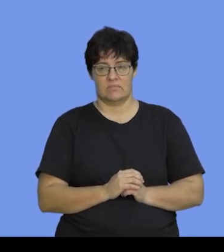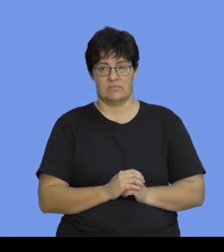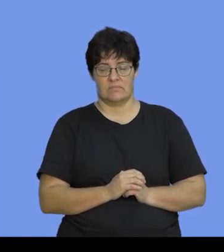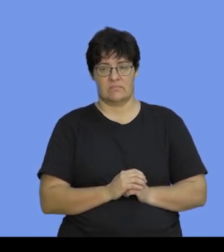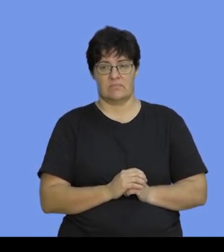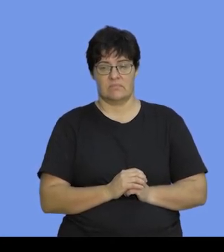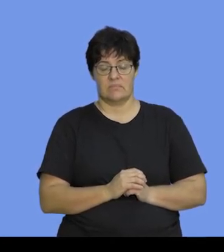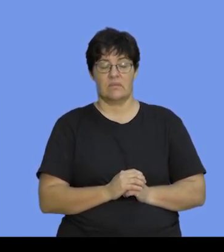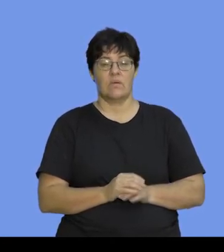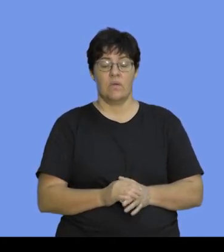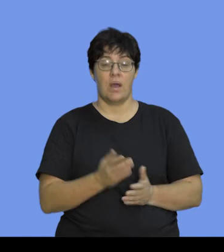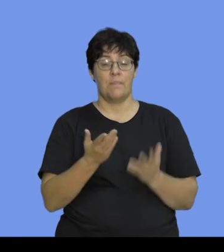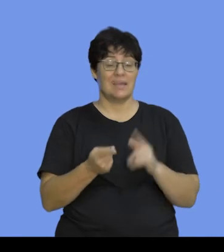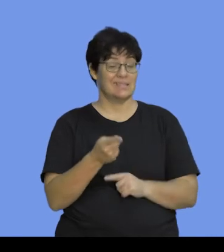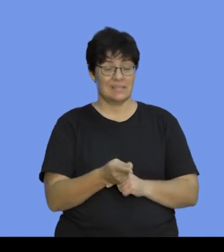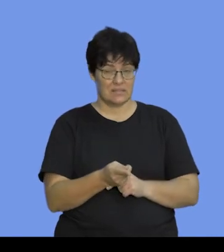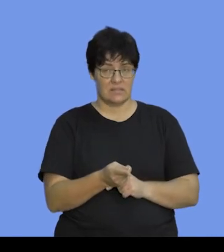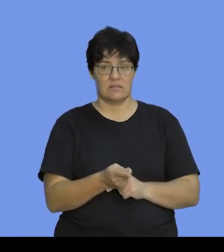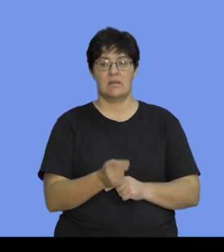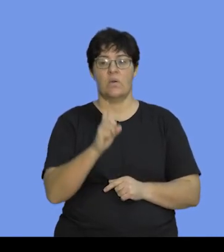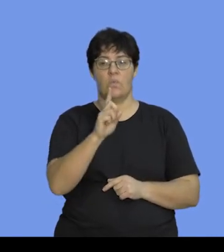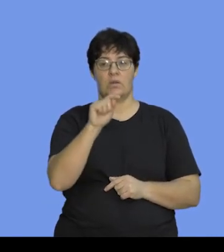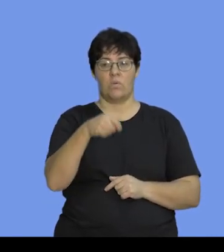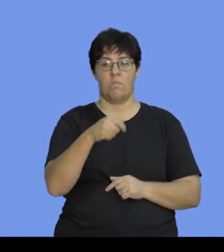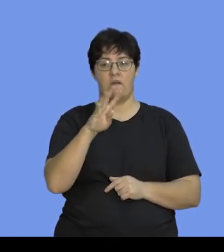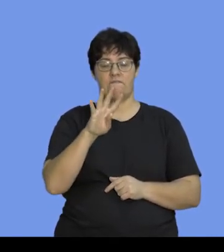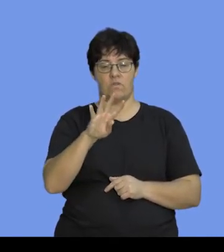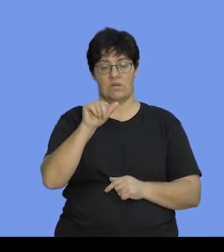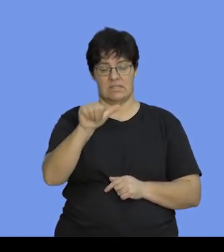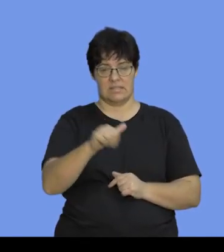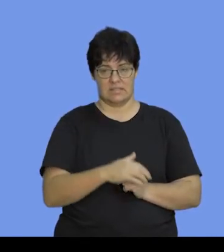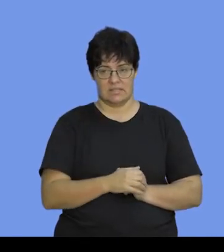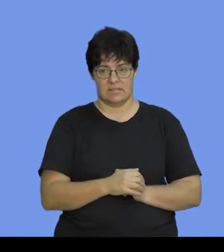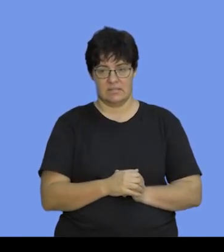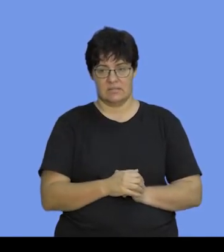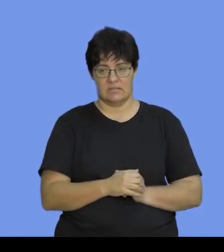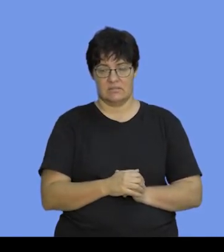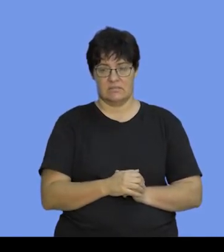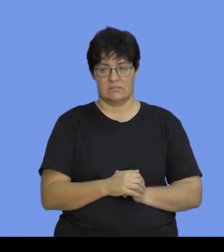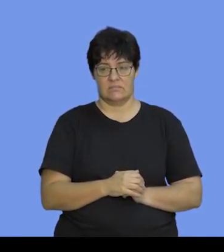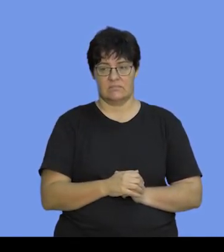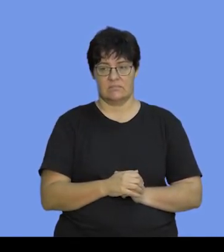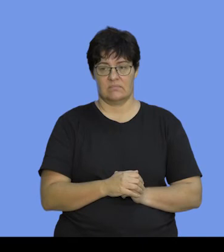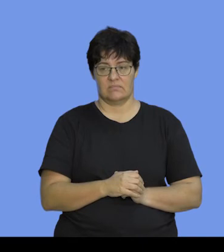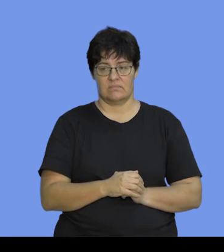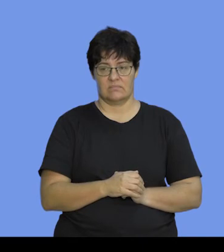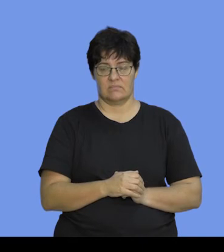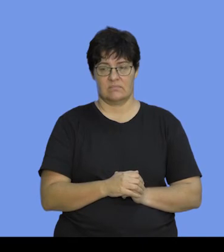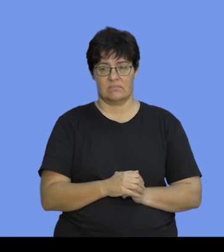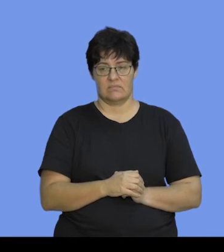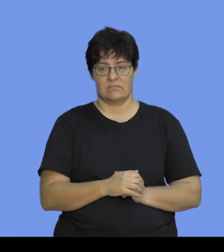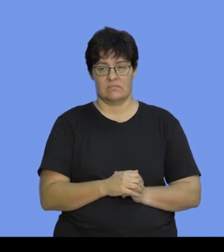okay, 0.25. So what mass was dissolved is 1.46, okay, so